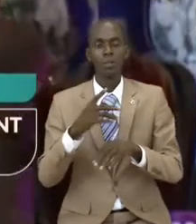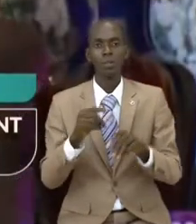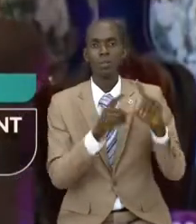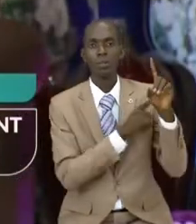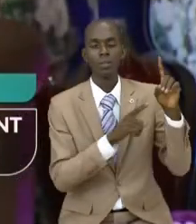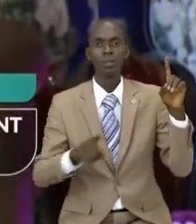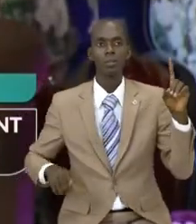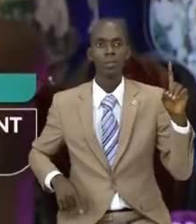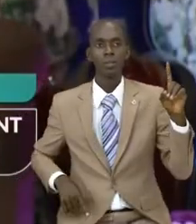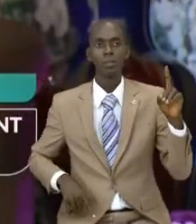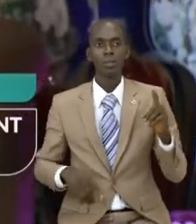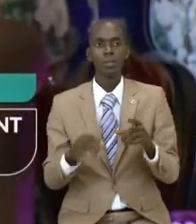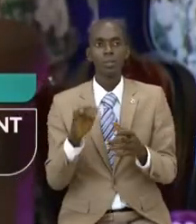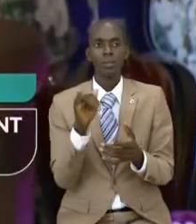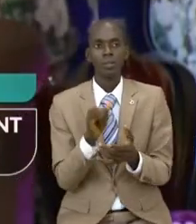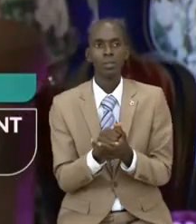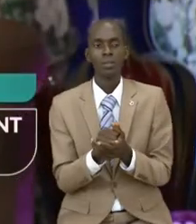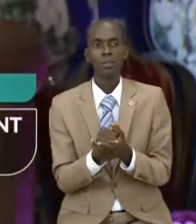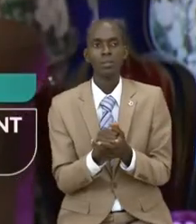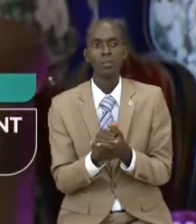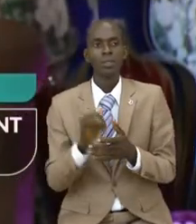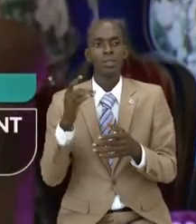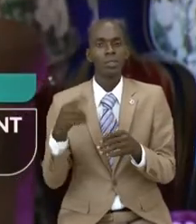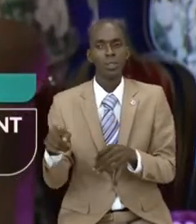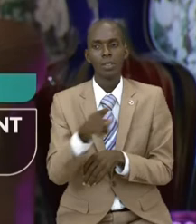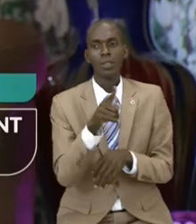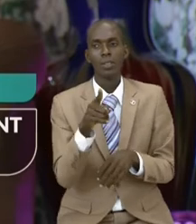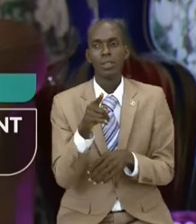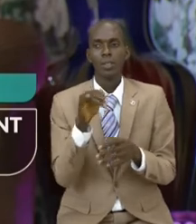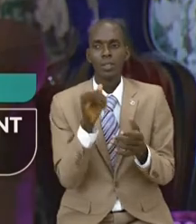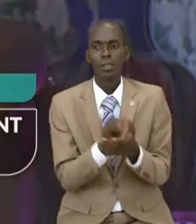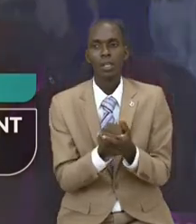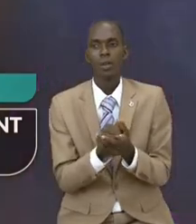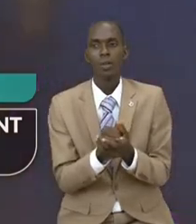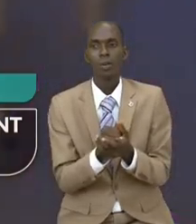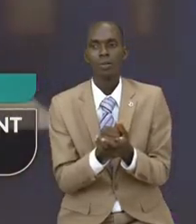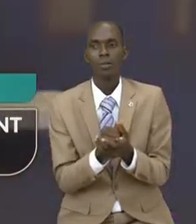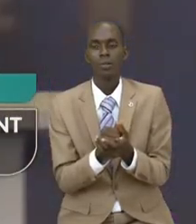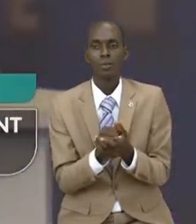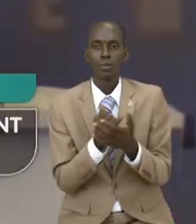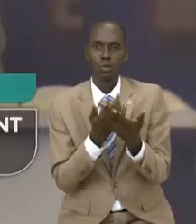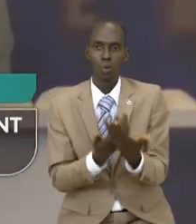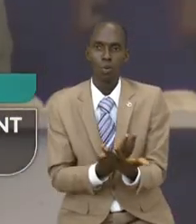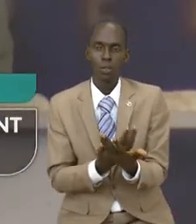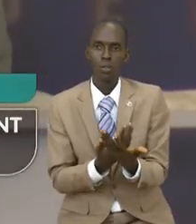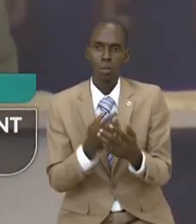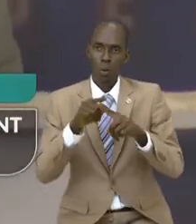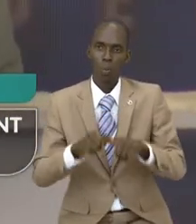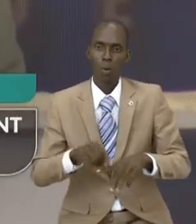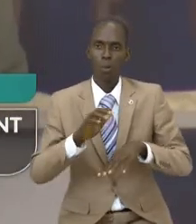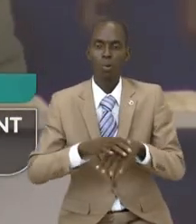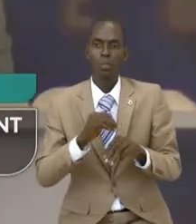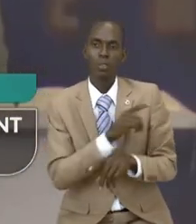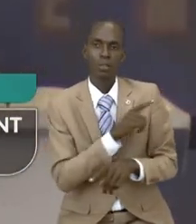upon the Lord. They that wait upon the